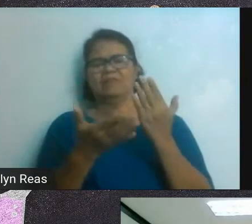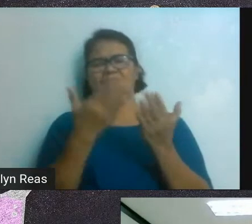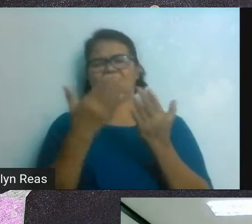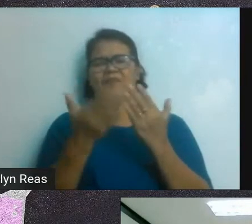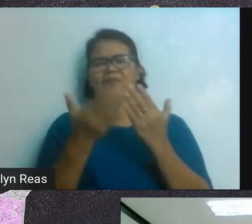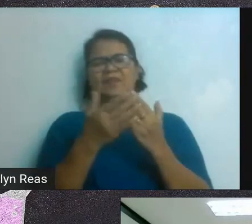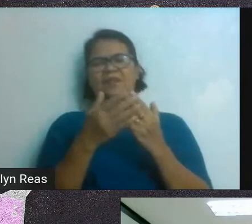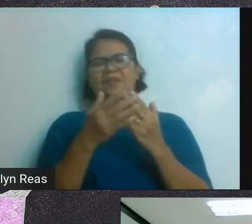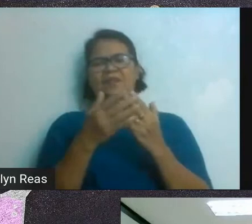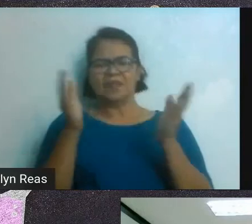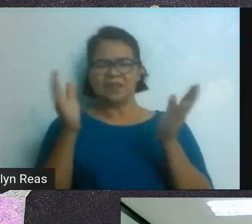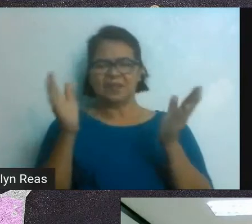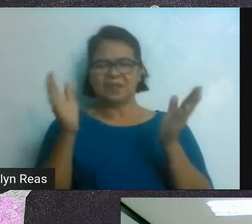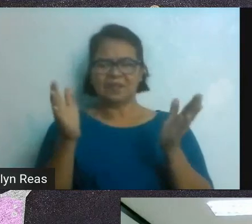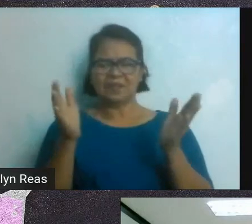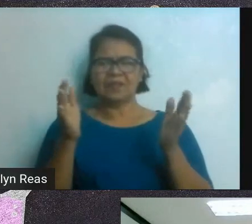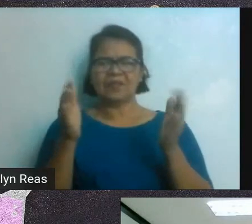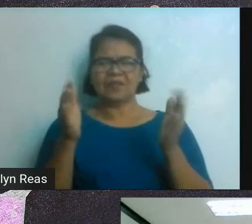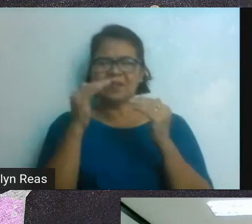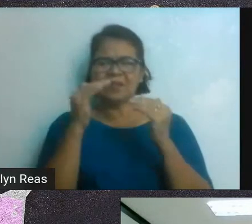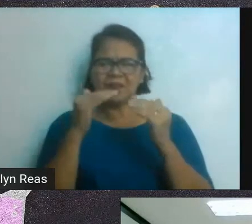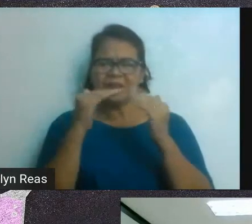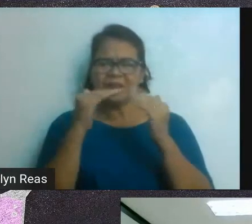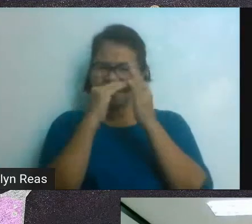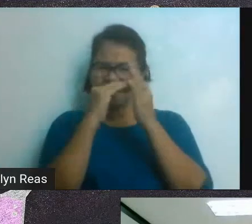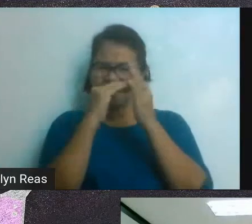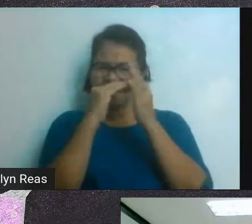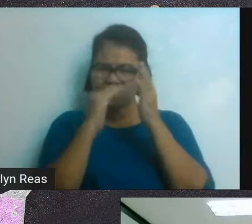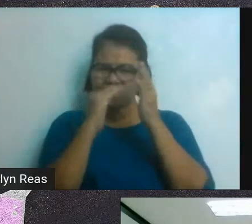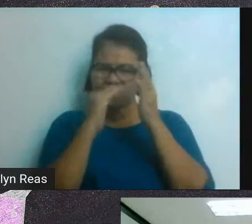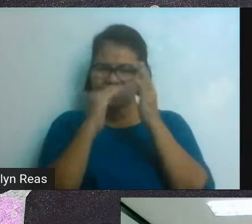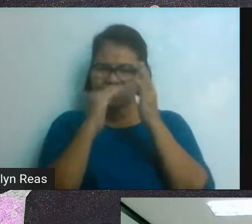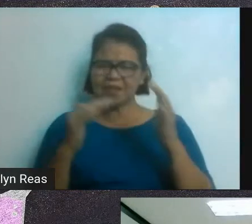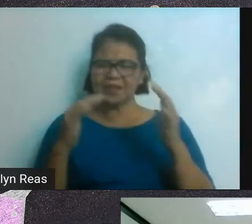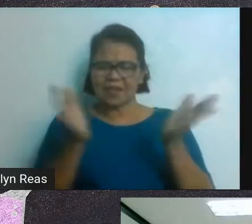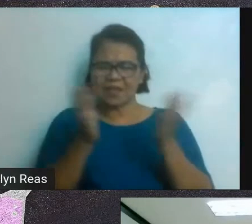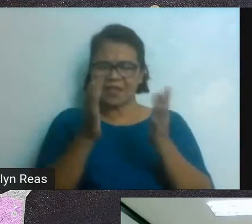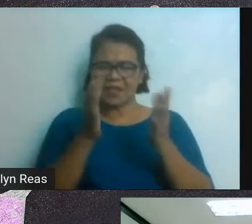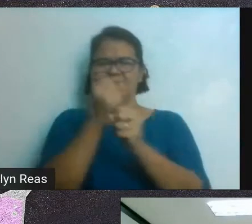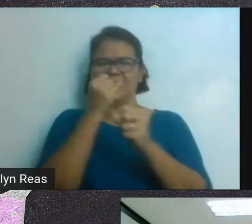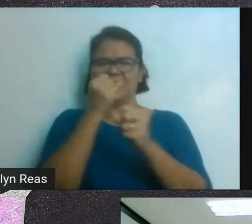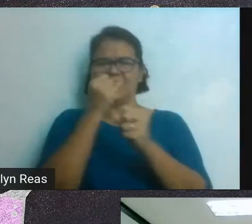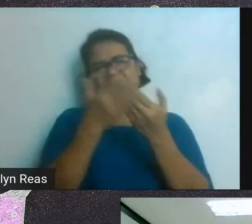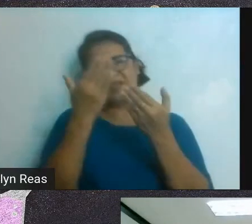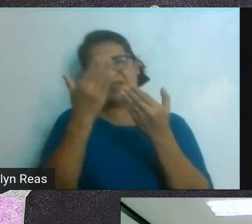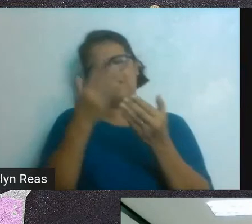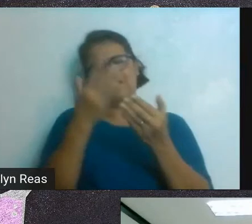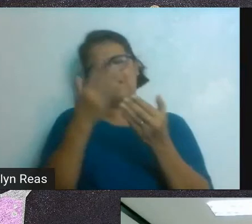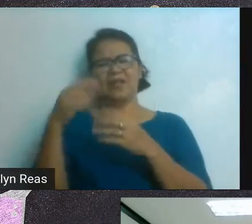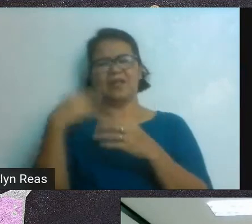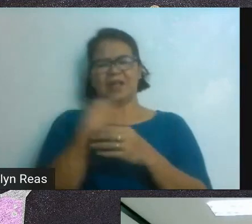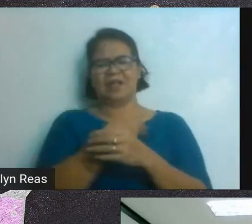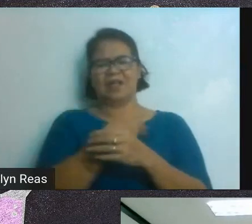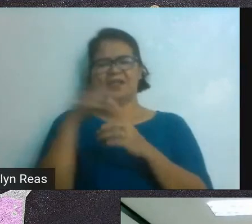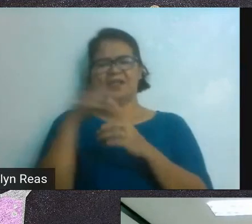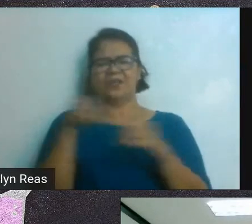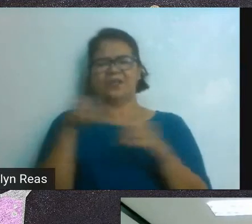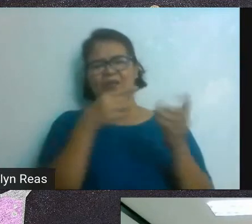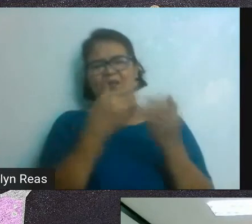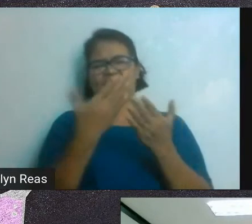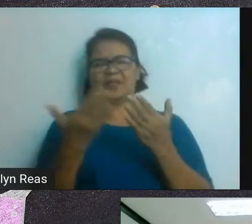least lessen the challenge and make it easier for us to do things. I don't know, you can even add, but yun